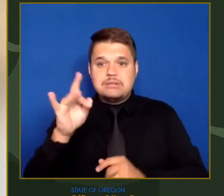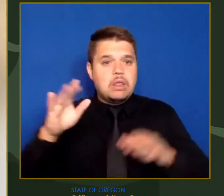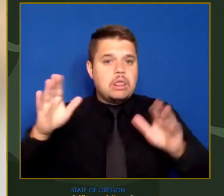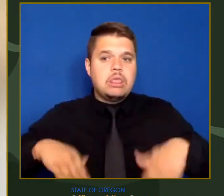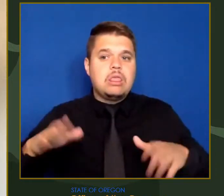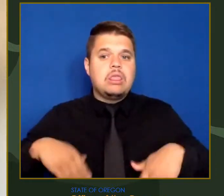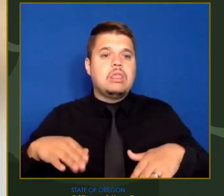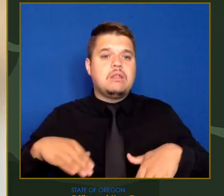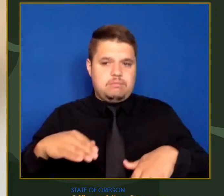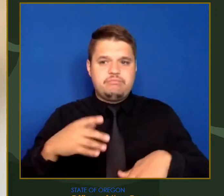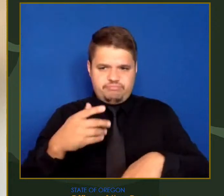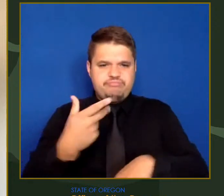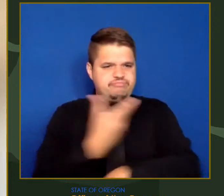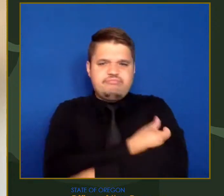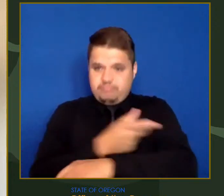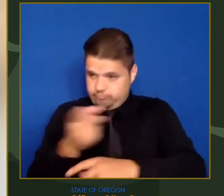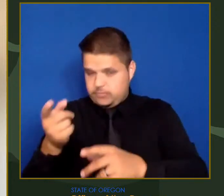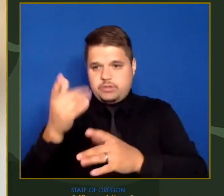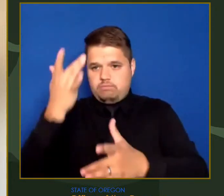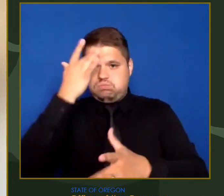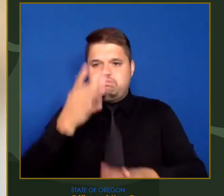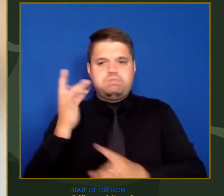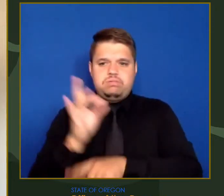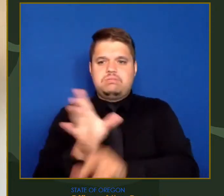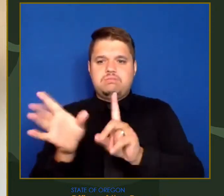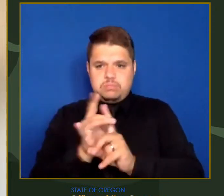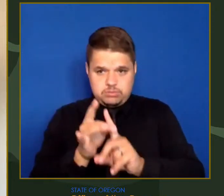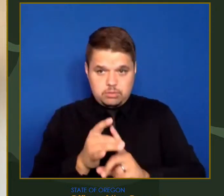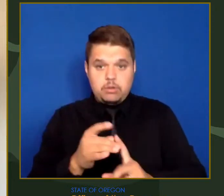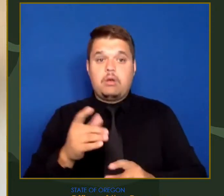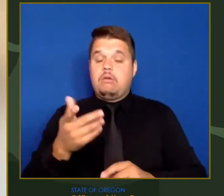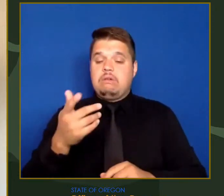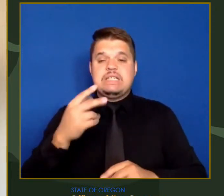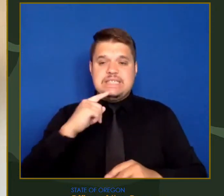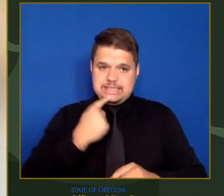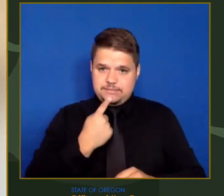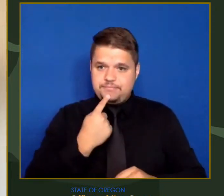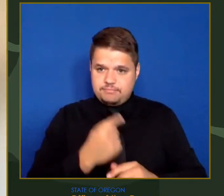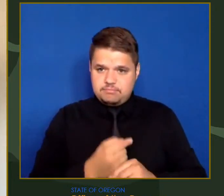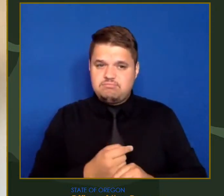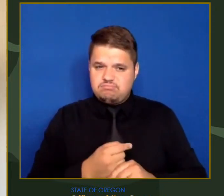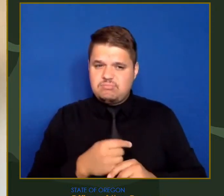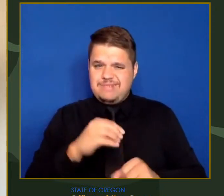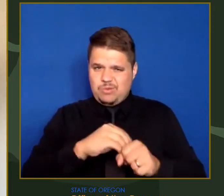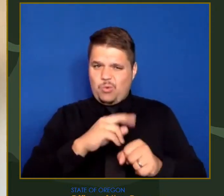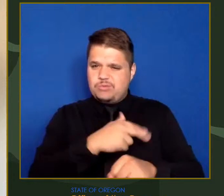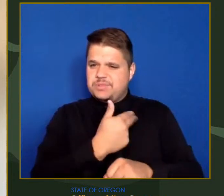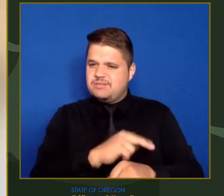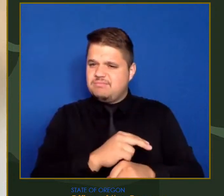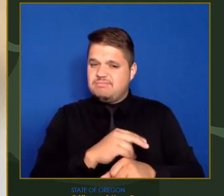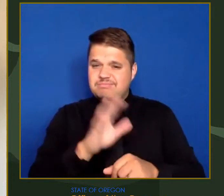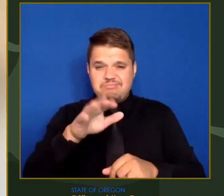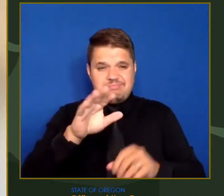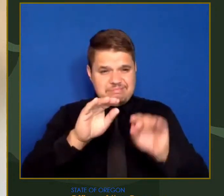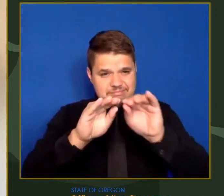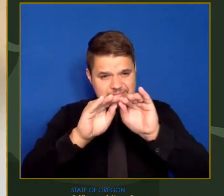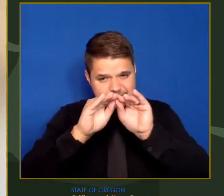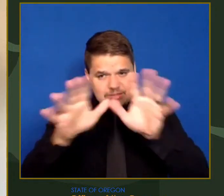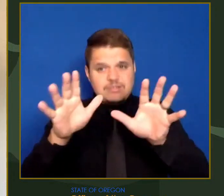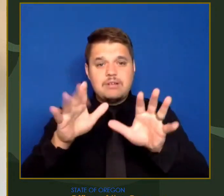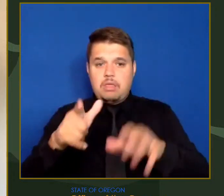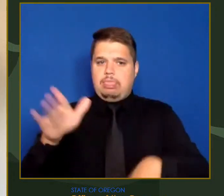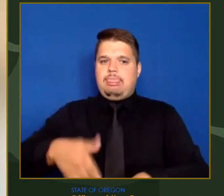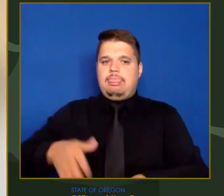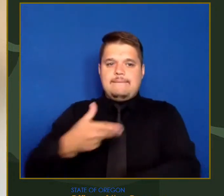patients showing up need to be admitted. Even more impressive or concerning, depending on how you look at it, is we've had 98